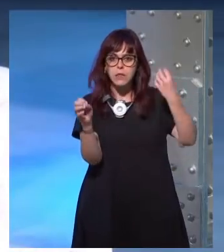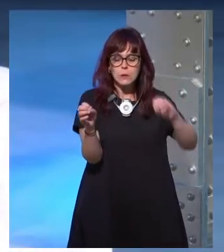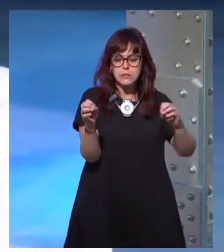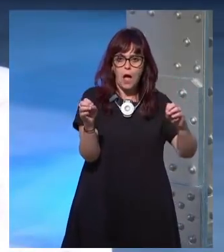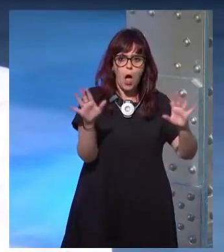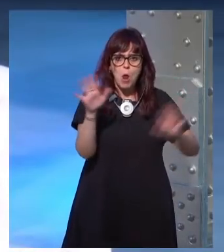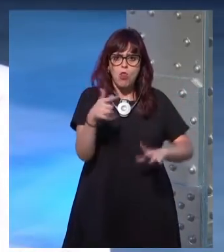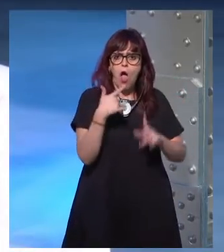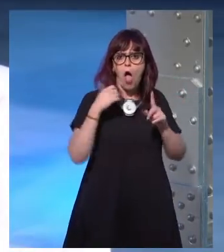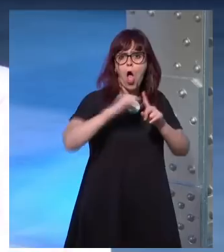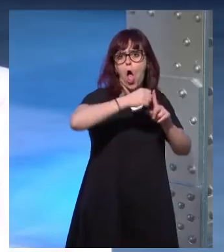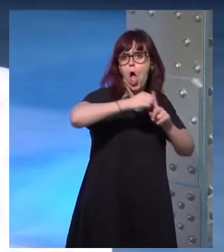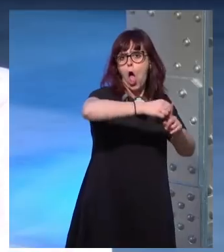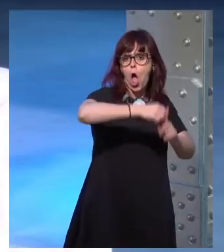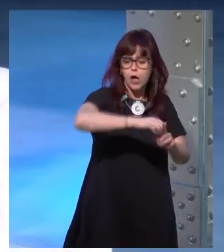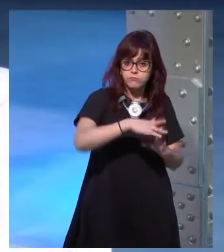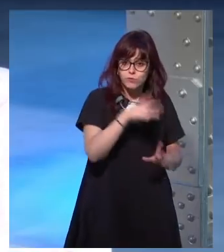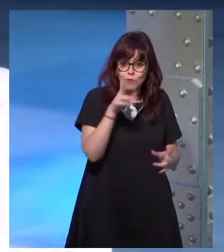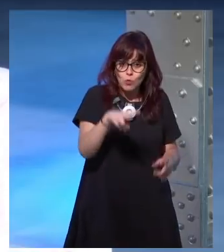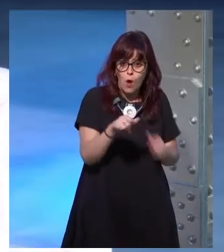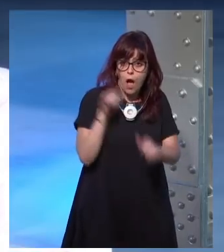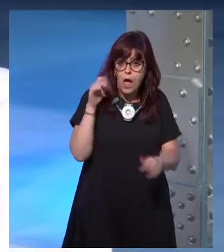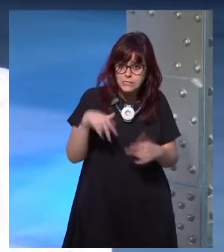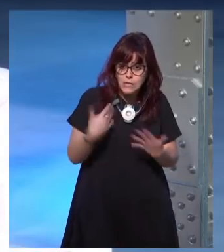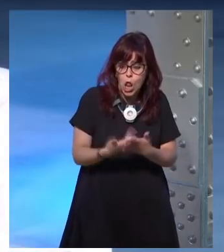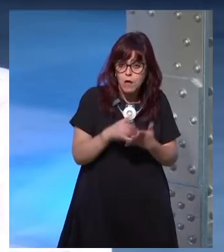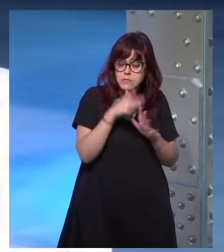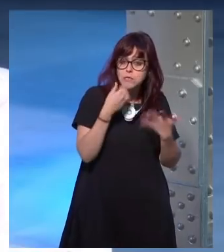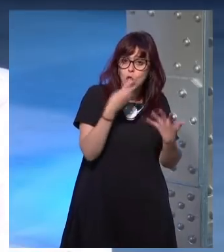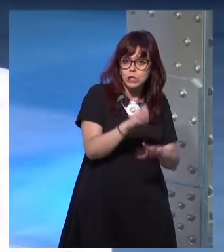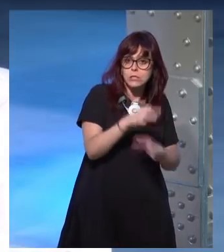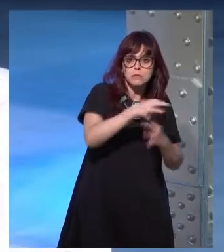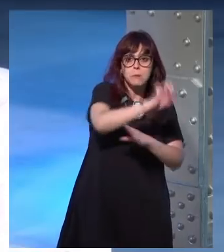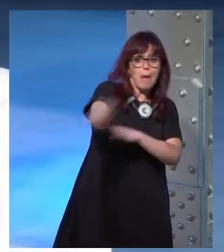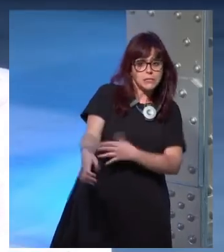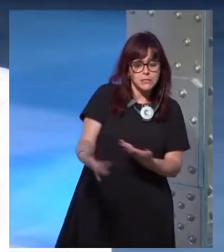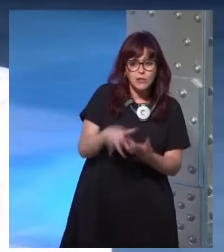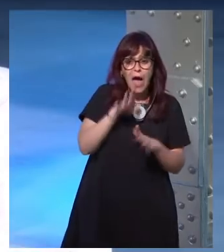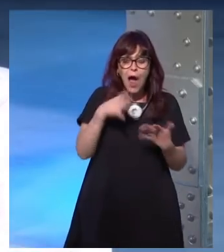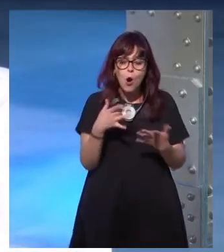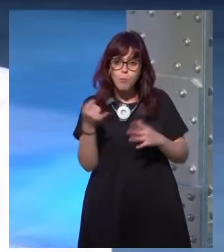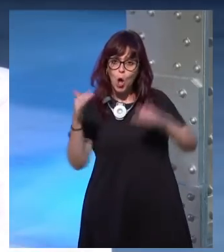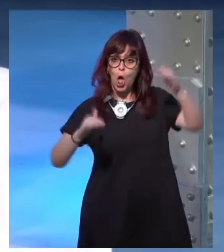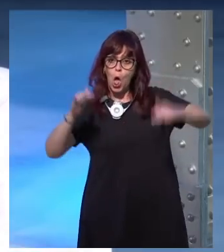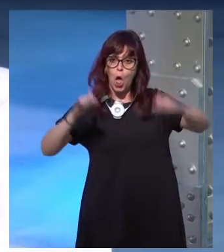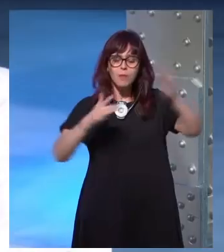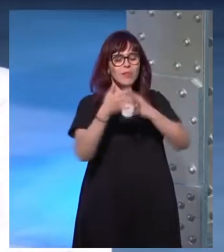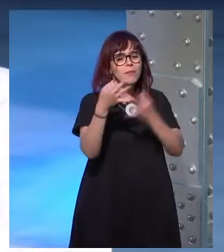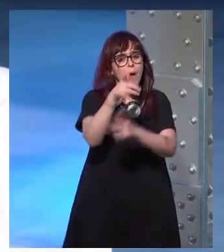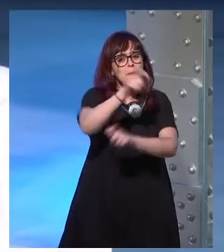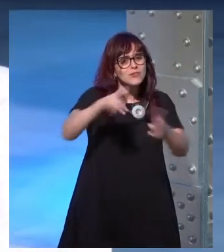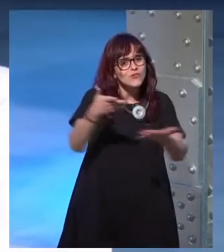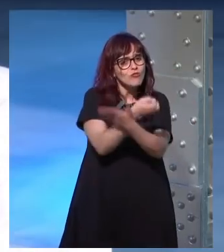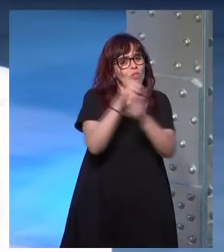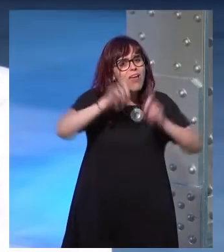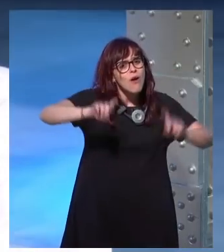we need to start doing is educating people about what equality actually looks like, because we are not even close to there. We are still struggling quite a